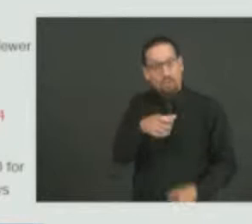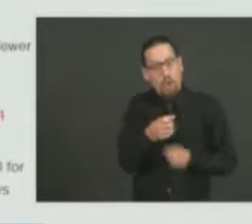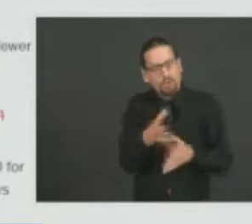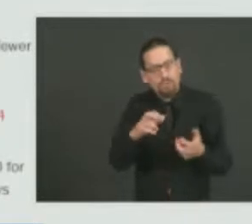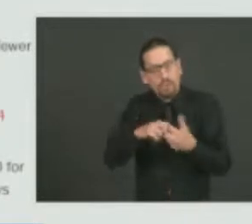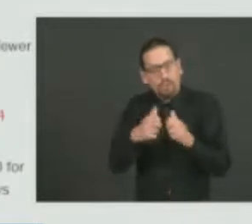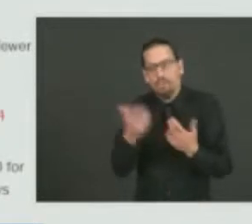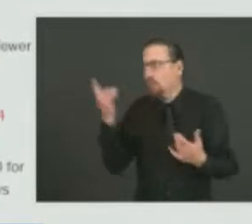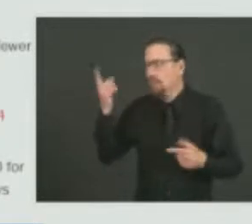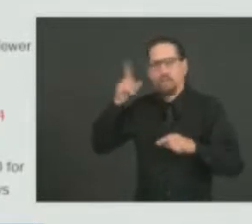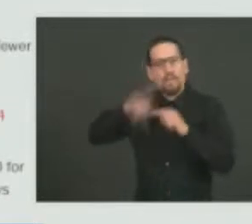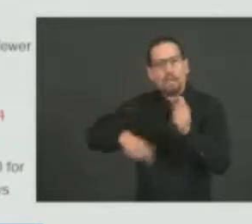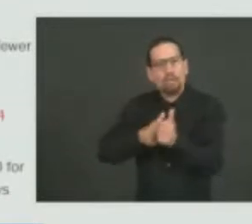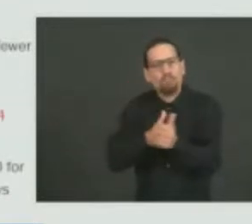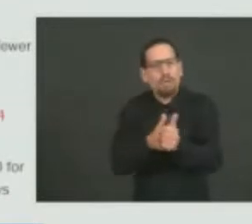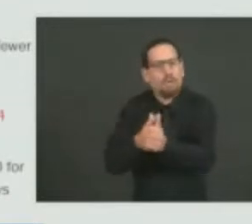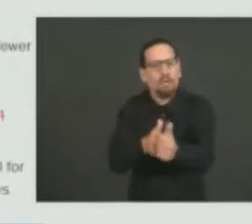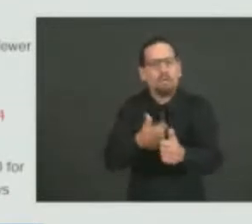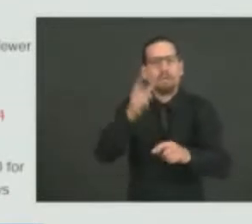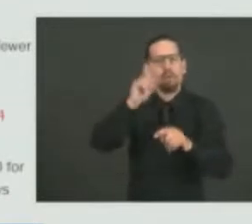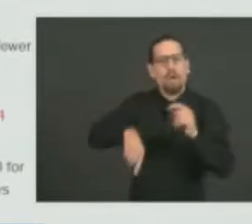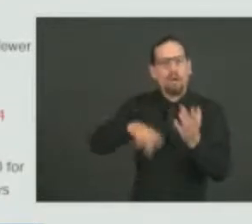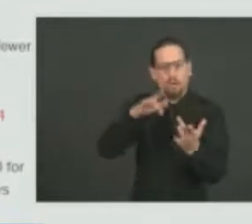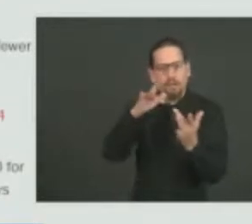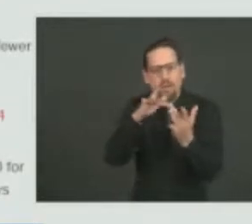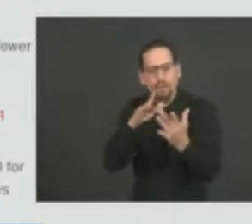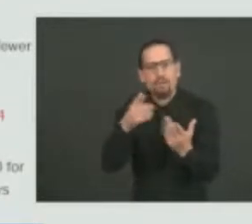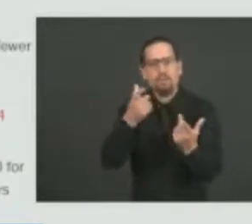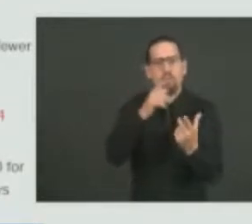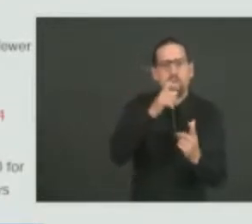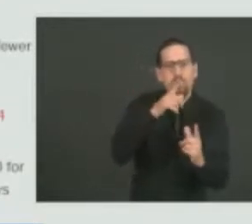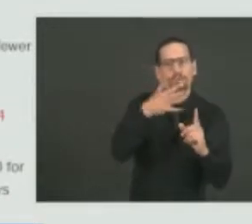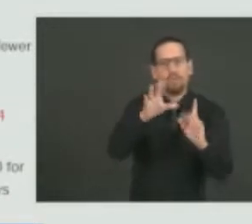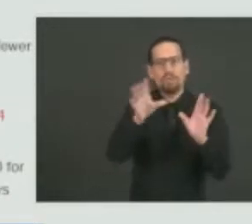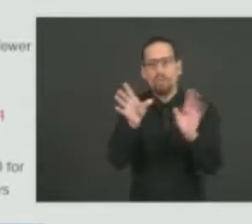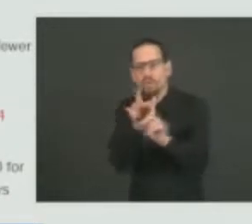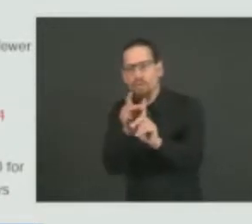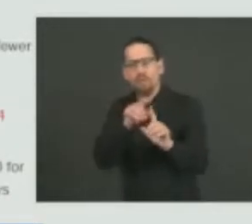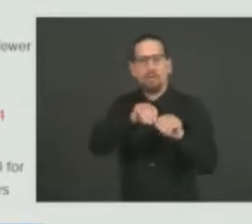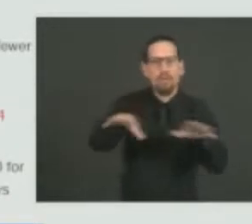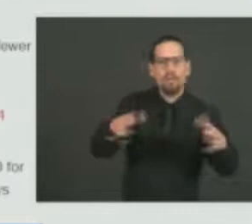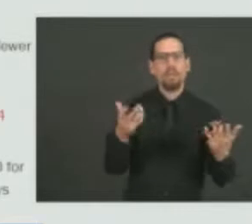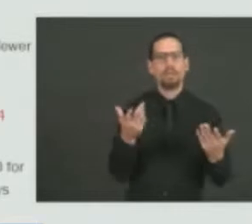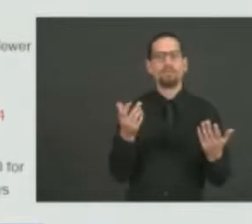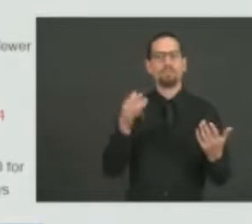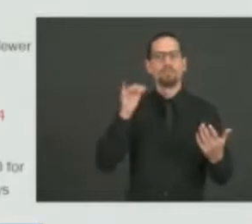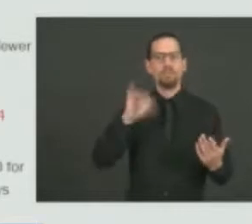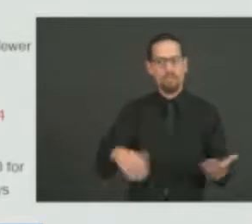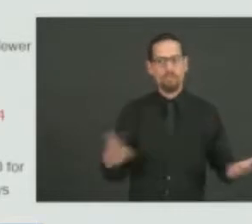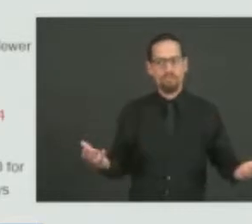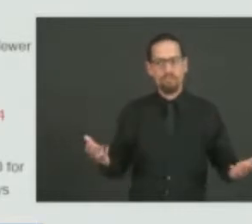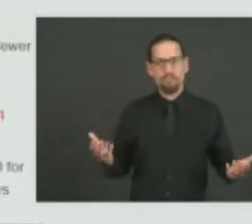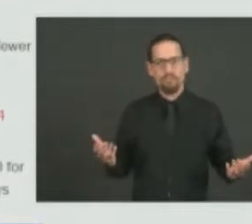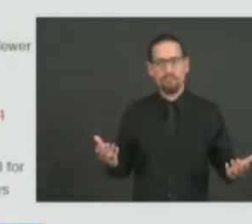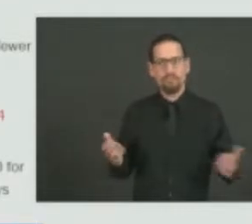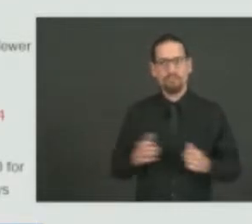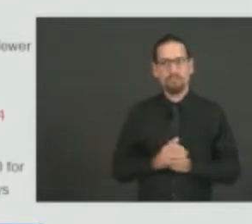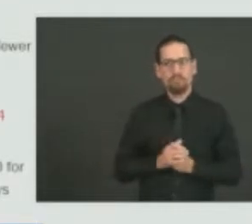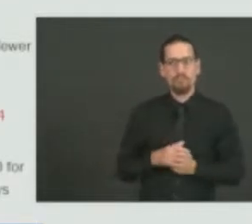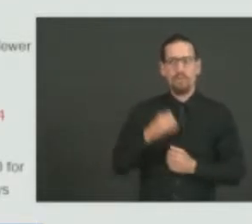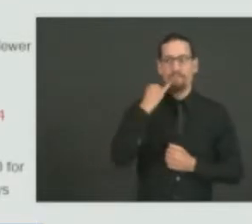move forward to phase 4 because of that. Because the R naught is not